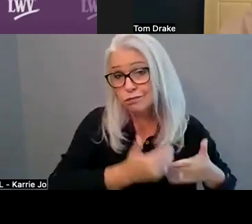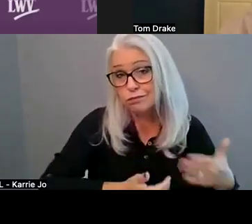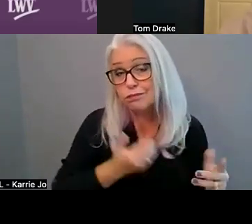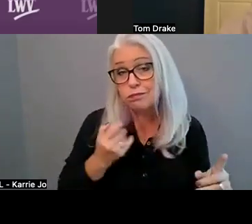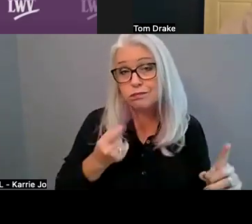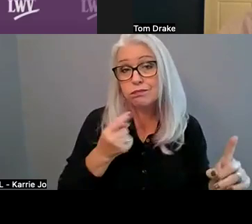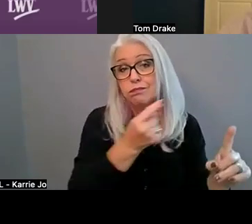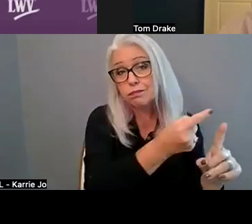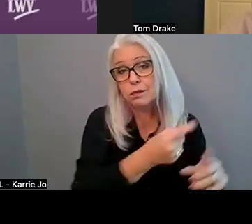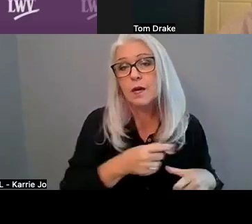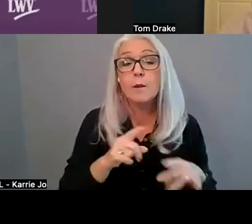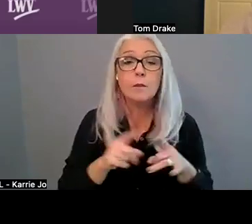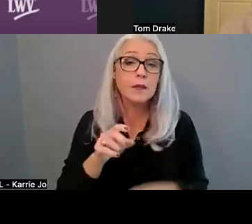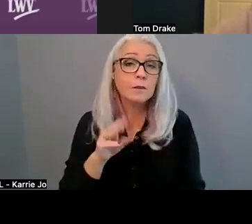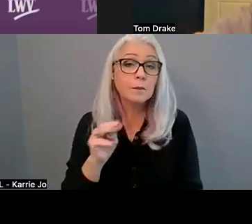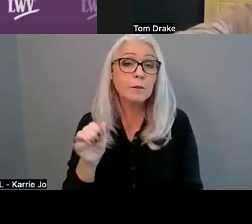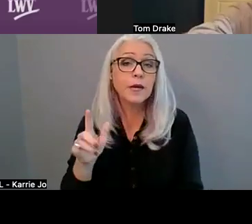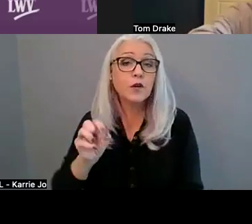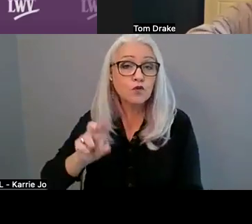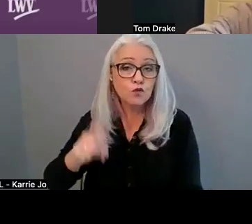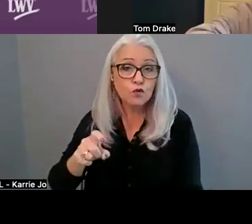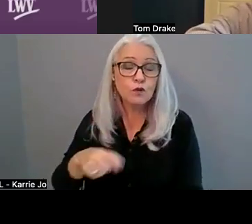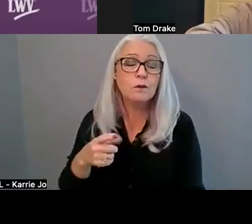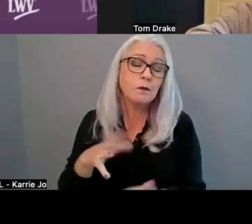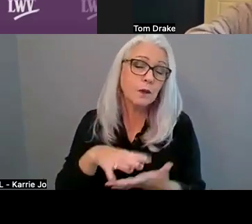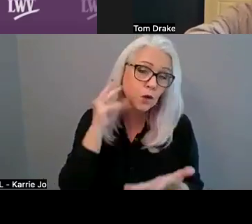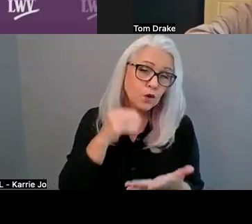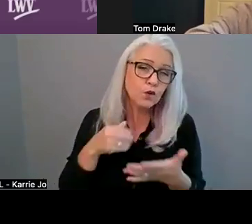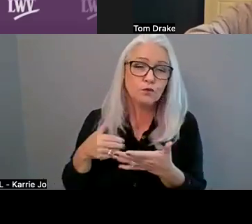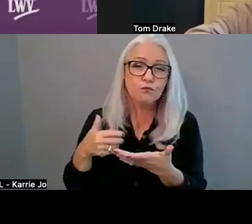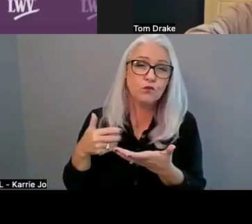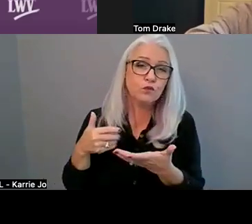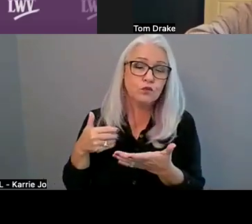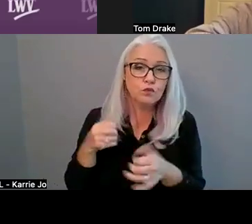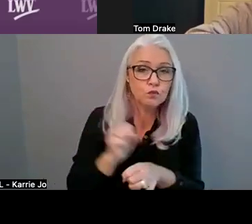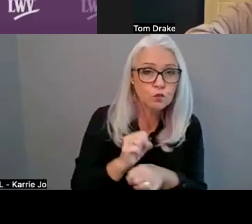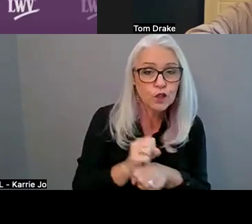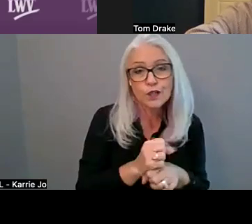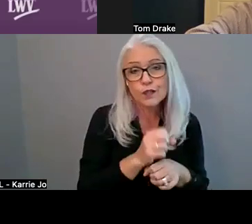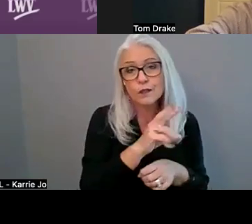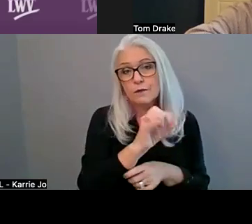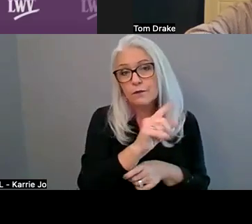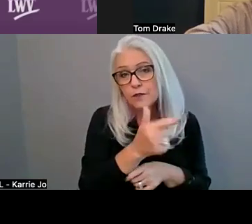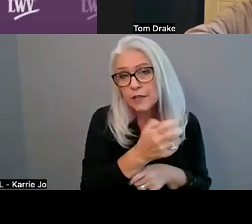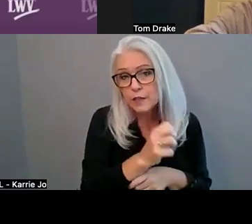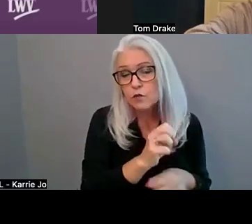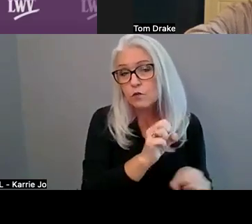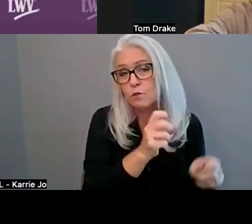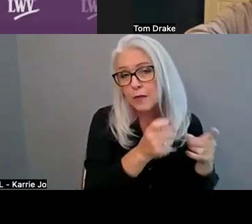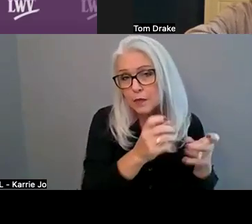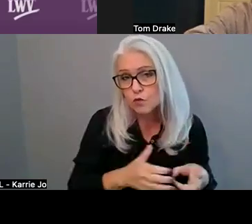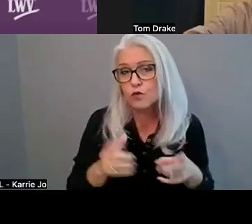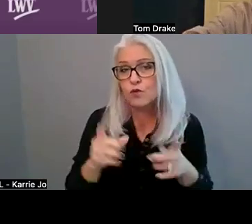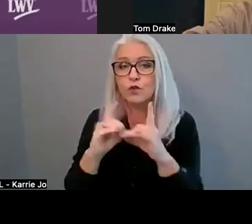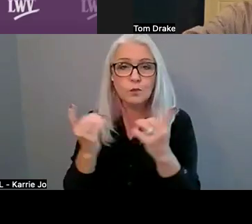also the mayor needs to work closely and collaboratively with the village manager and all the department heads to make sure